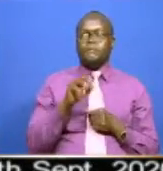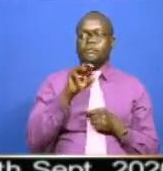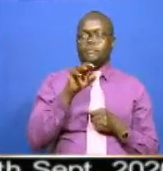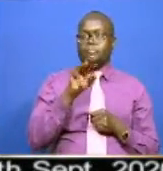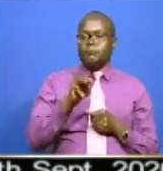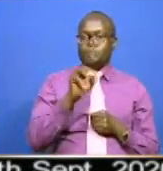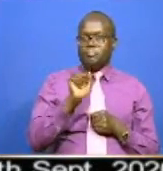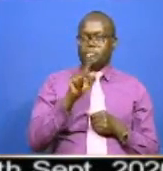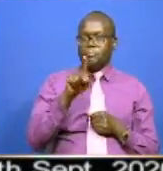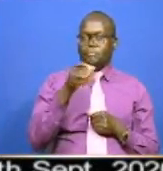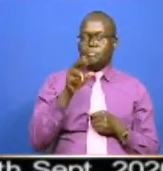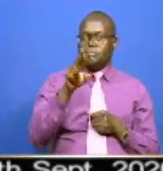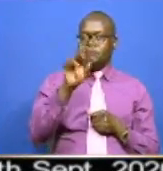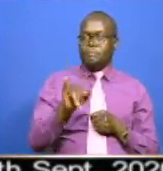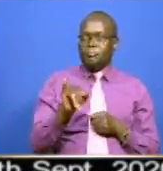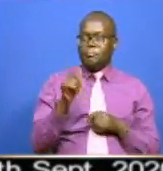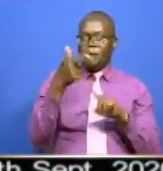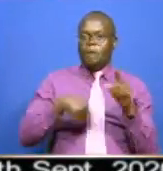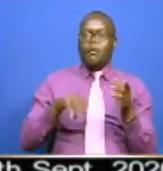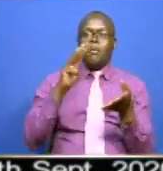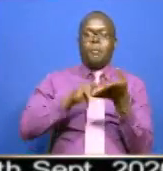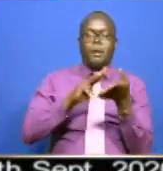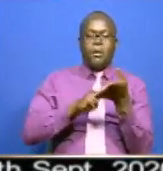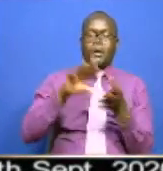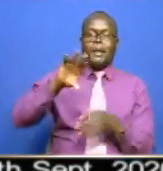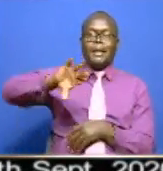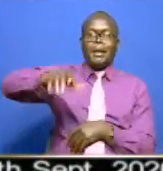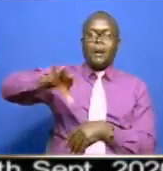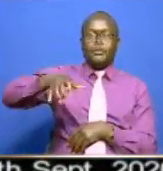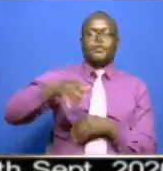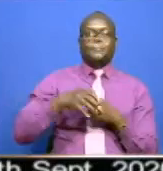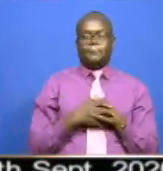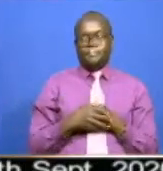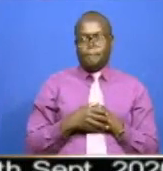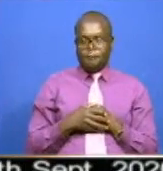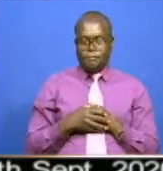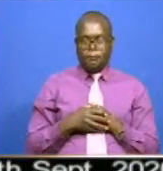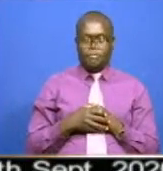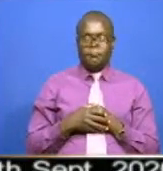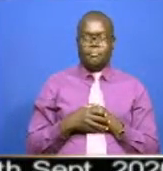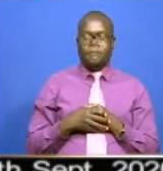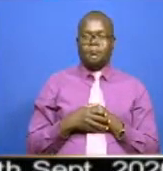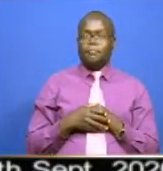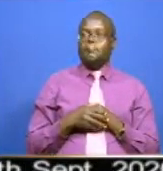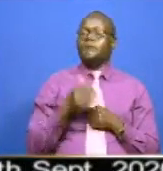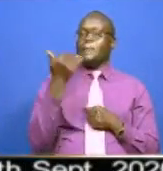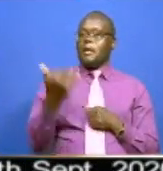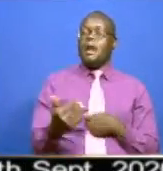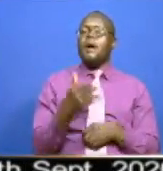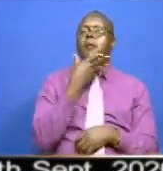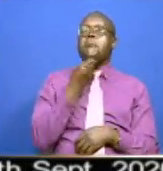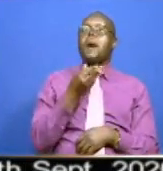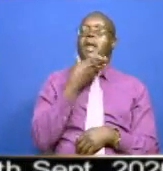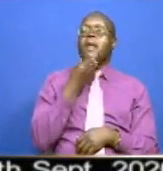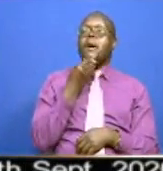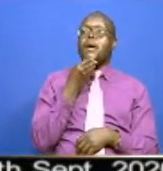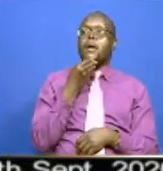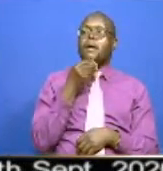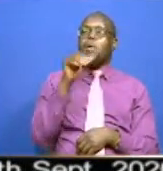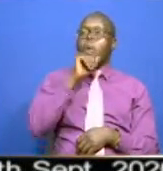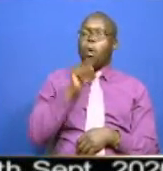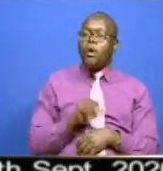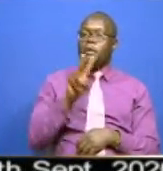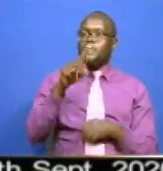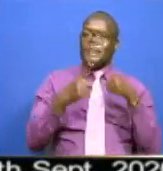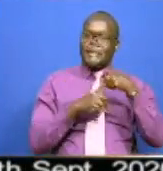Makore Wilson Muhochi comes from Migori County. And this is a young man of 26